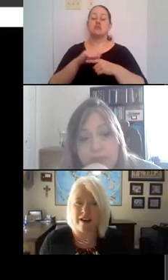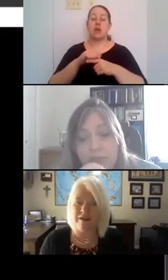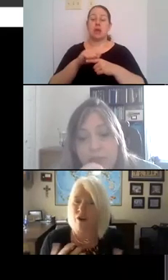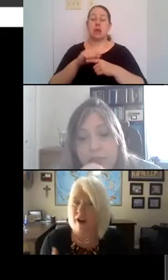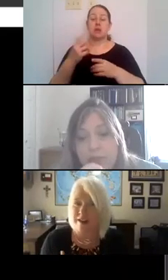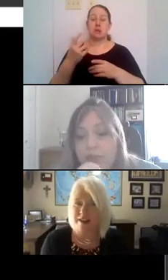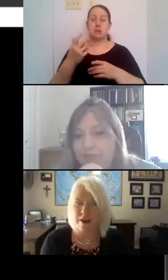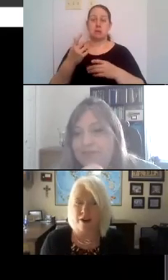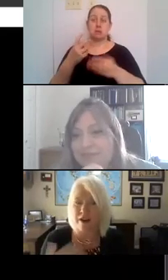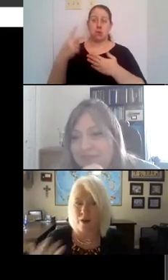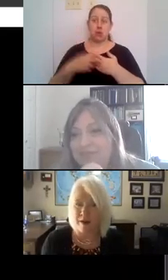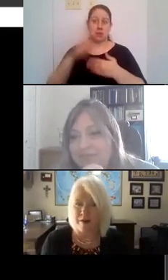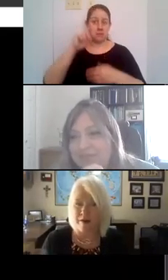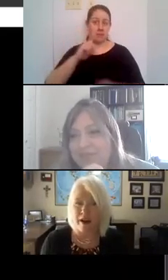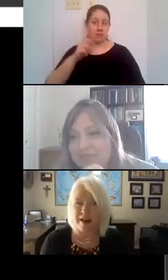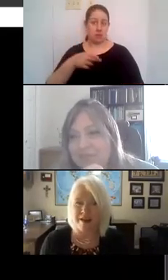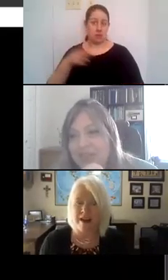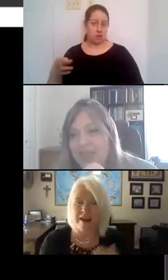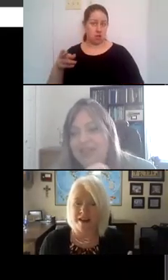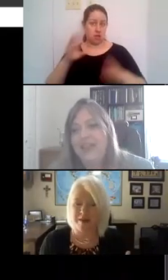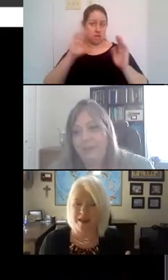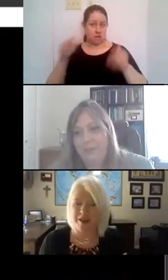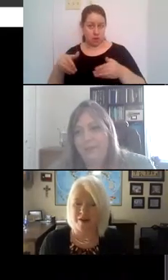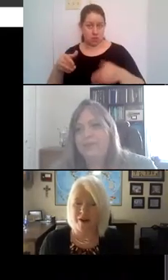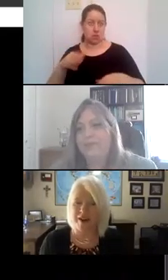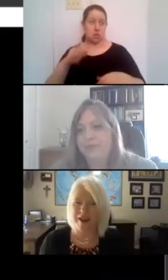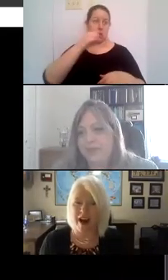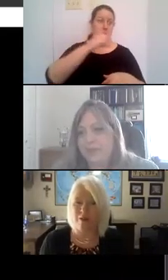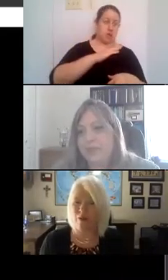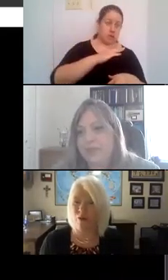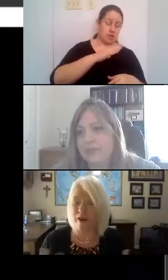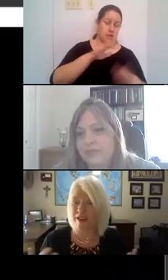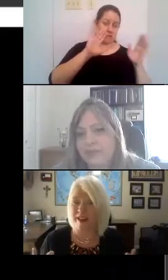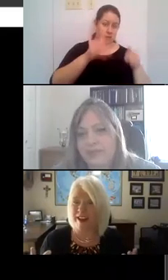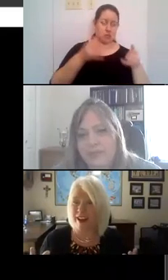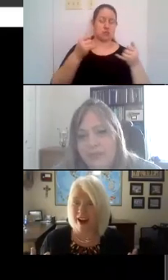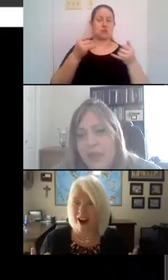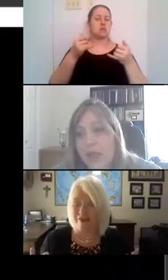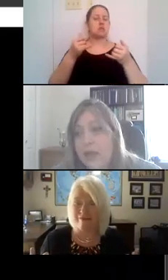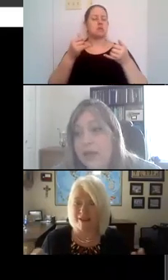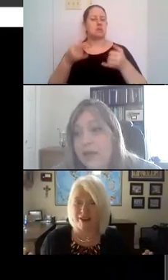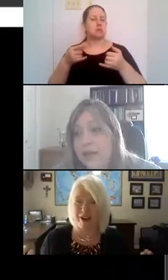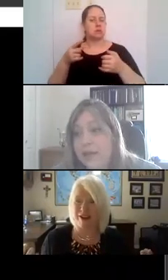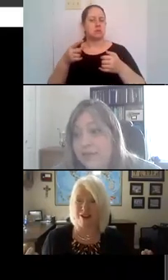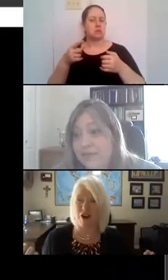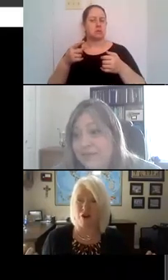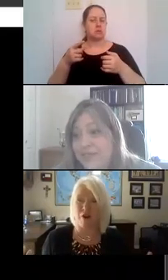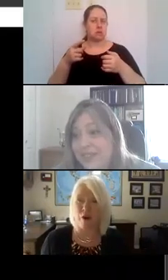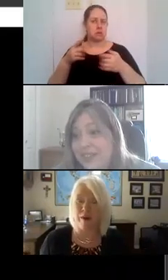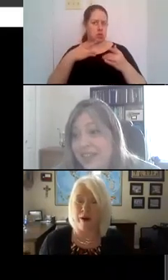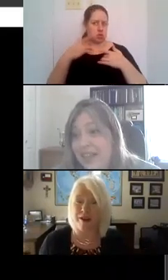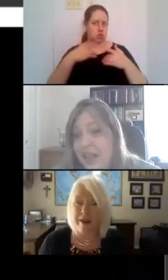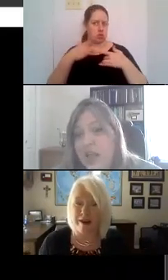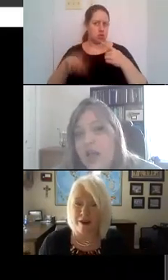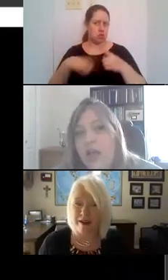of hearing focus. So you did a women focus. This particular focus, was there a concern when